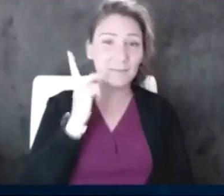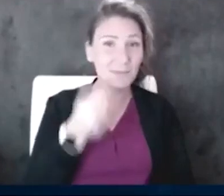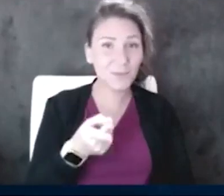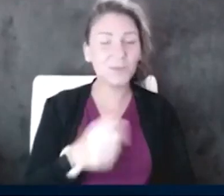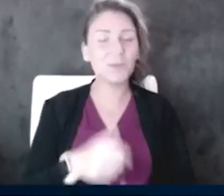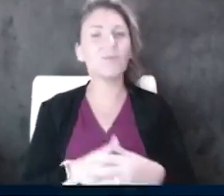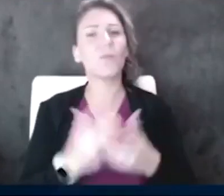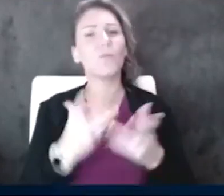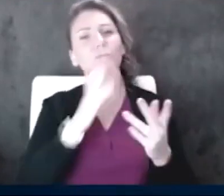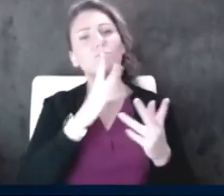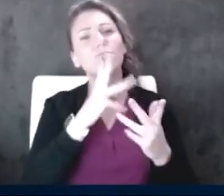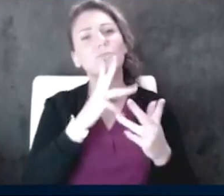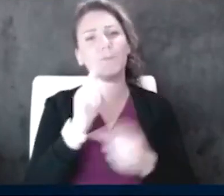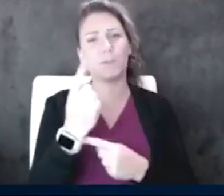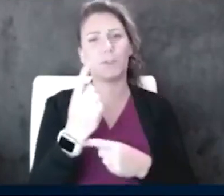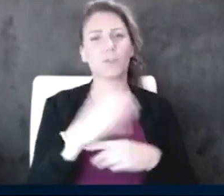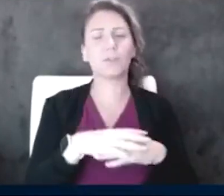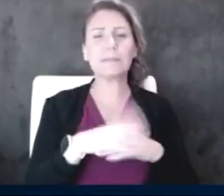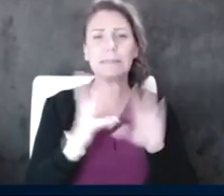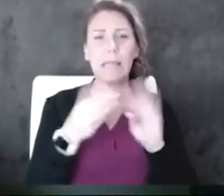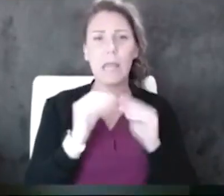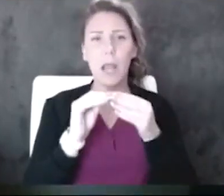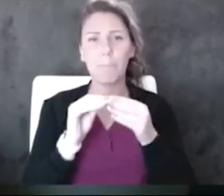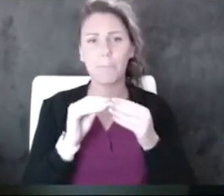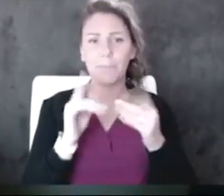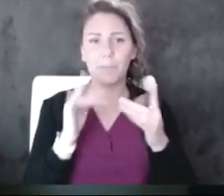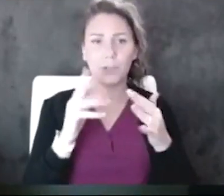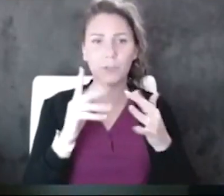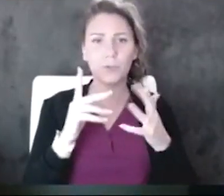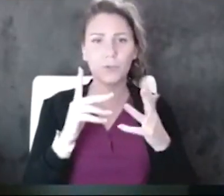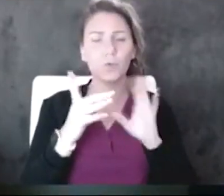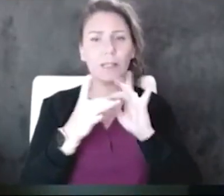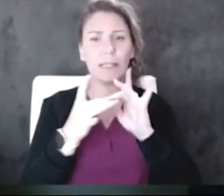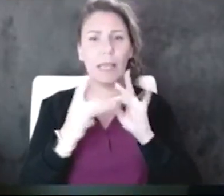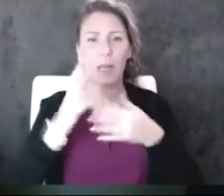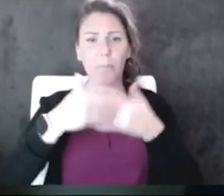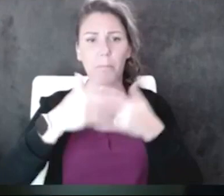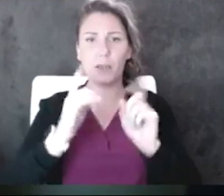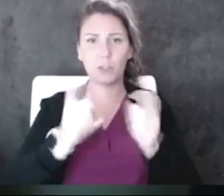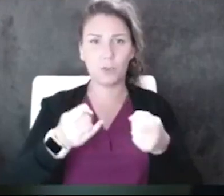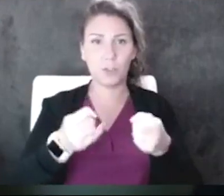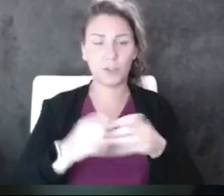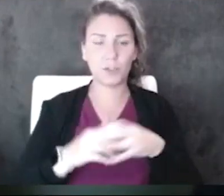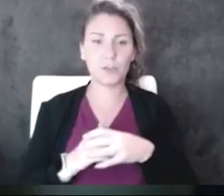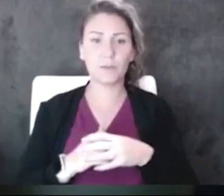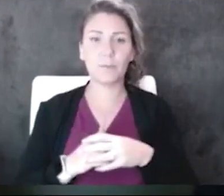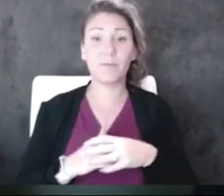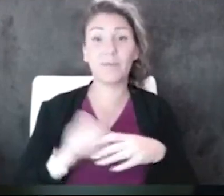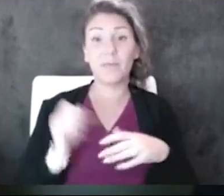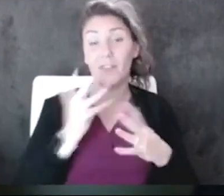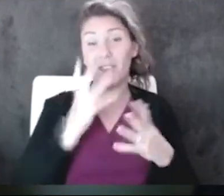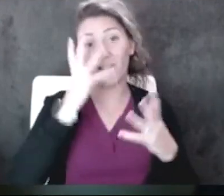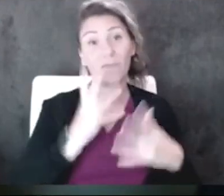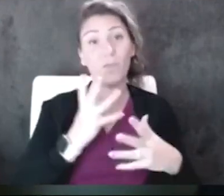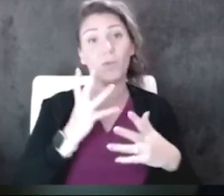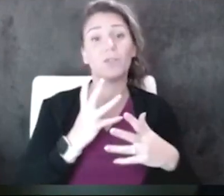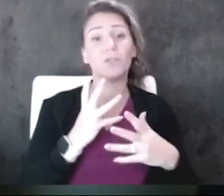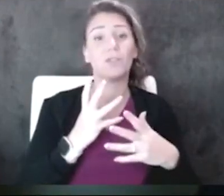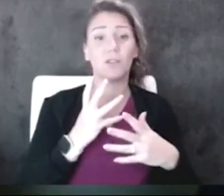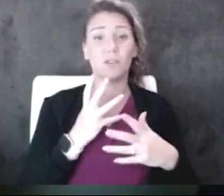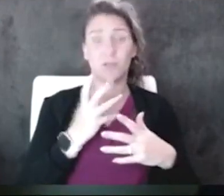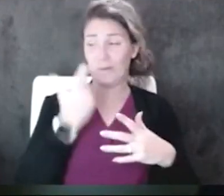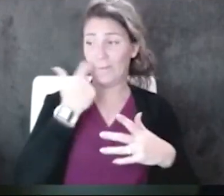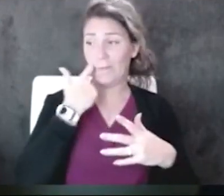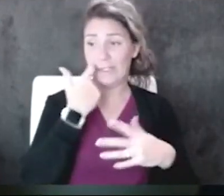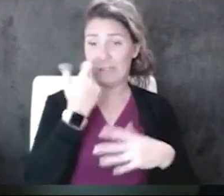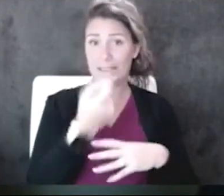just run the numbers for us as far as blood donations go. Yeah, unfortunately, we have, over the past couple of